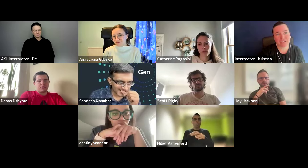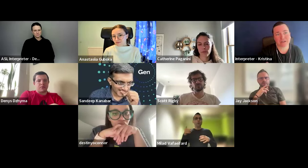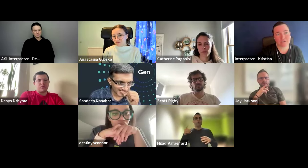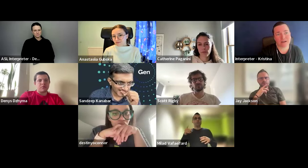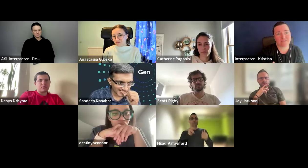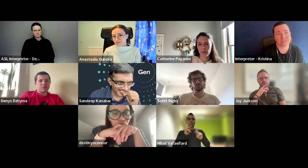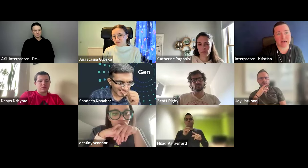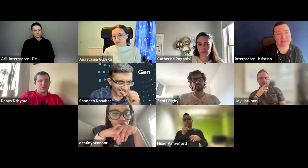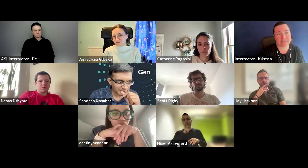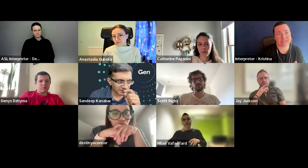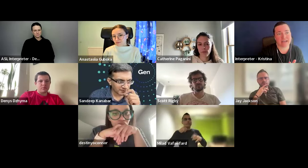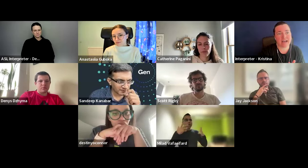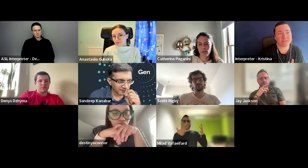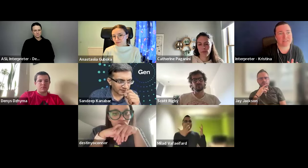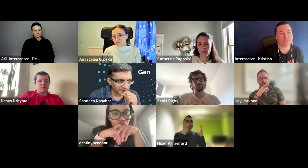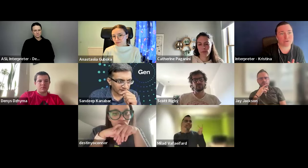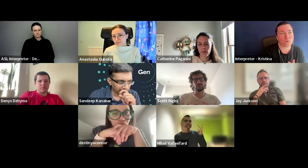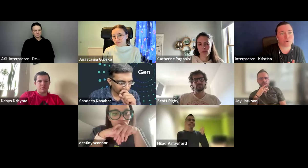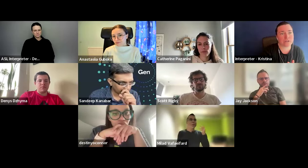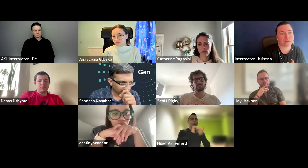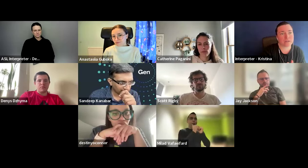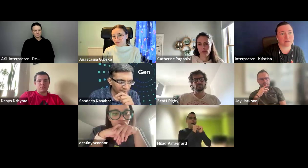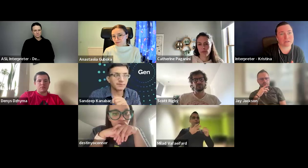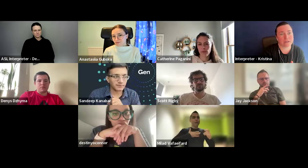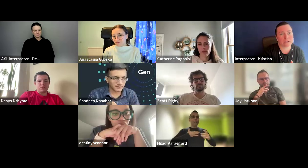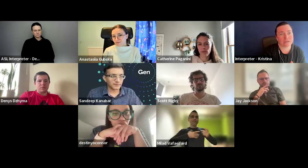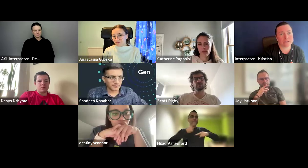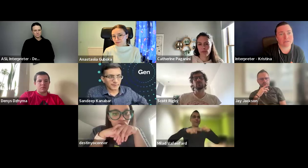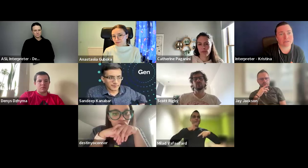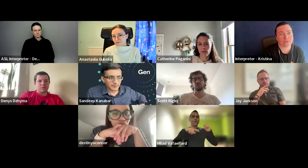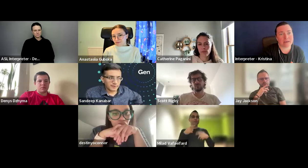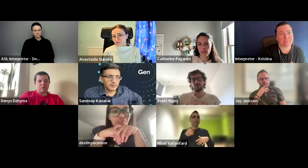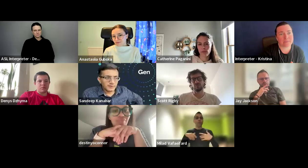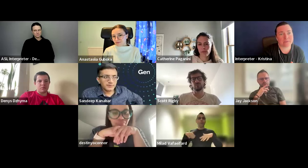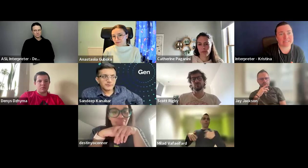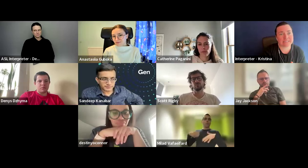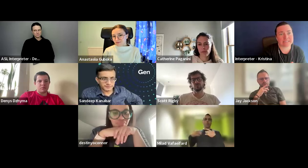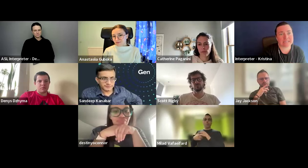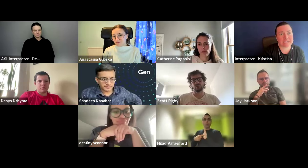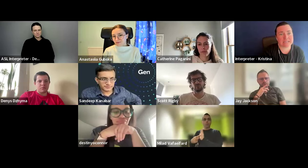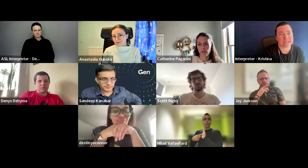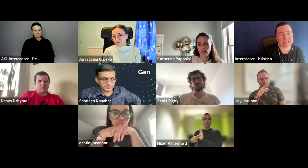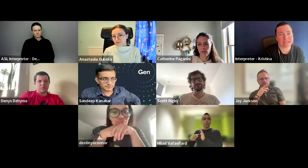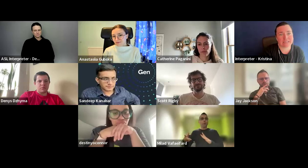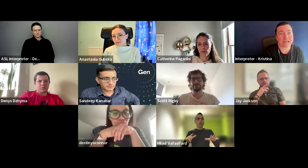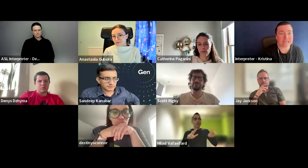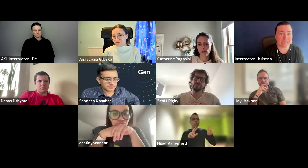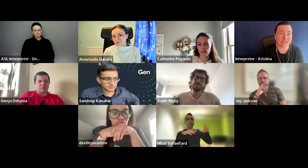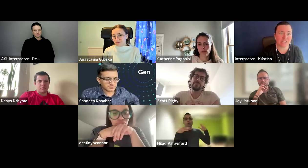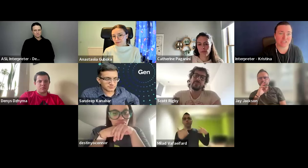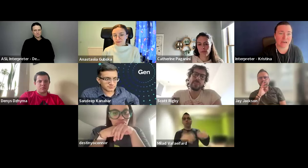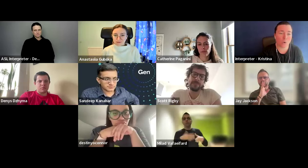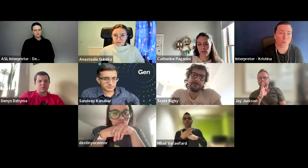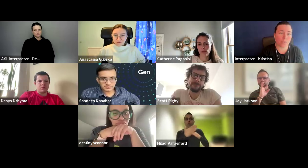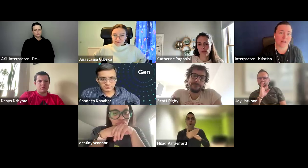capturing a video of that and having that recording so that people can see signing